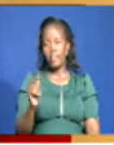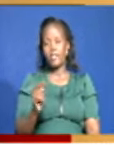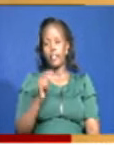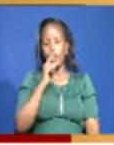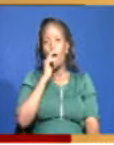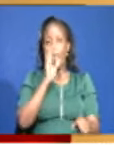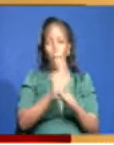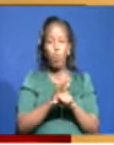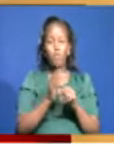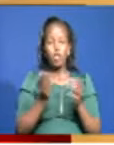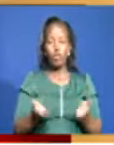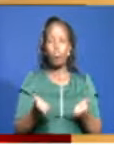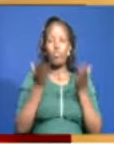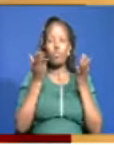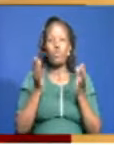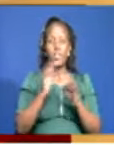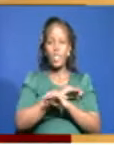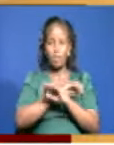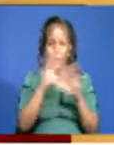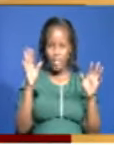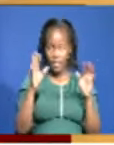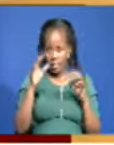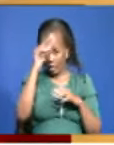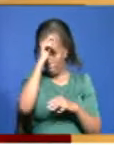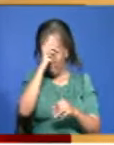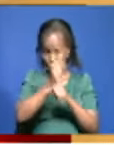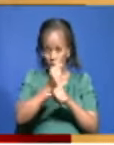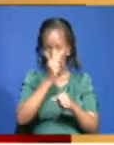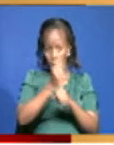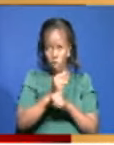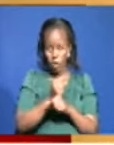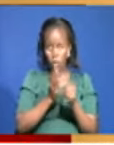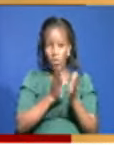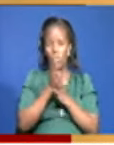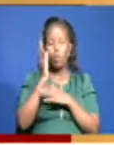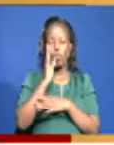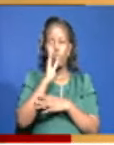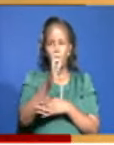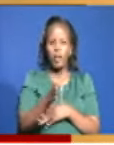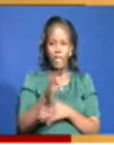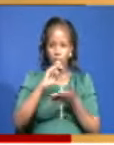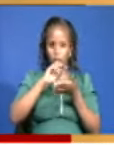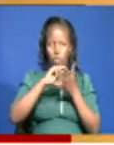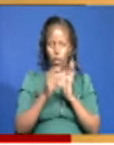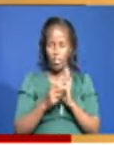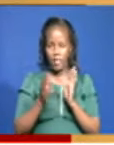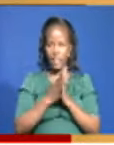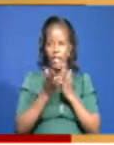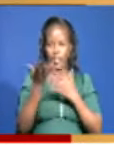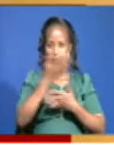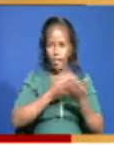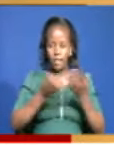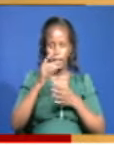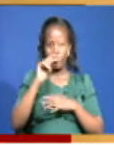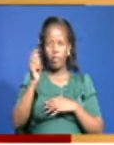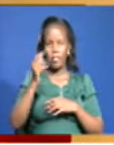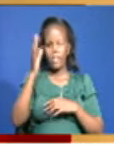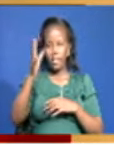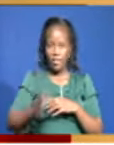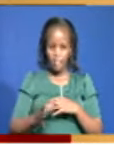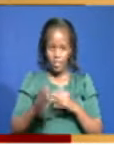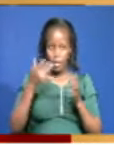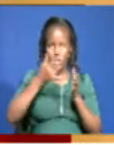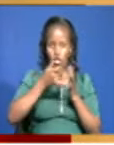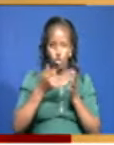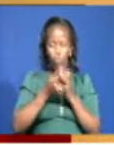the transparency in government operations through direct contact centers for Kenyans and revitalization of the Kenya